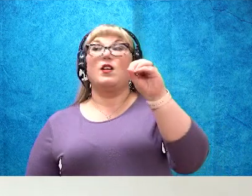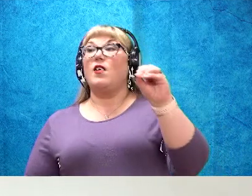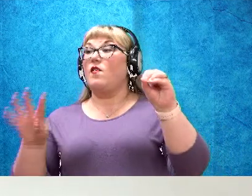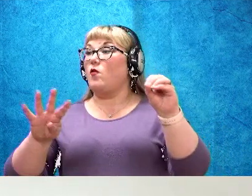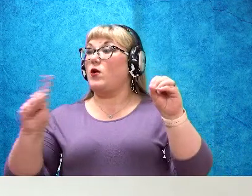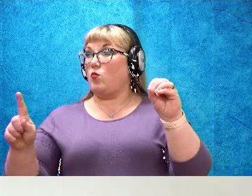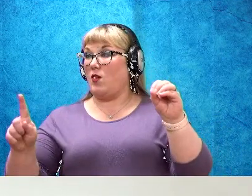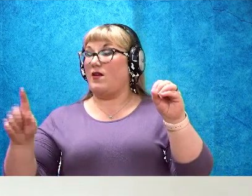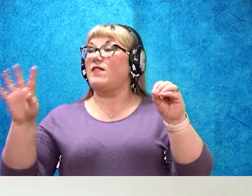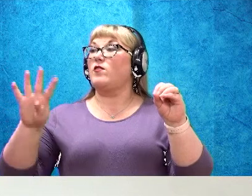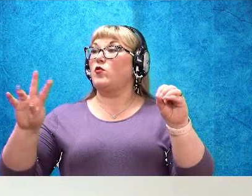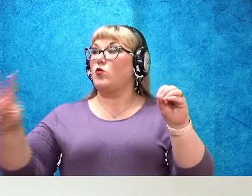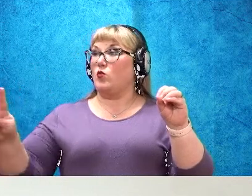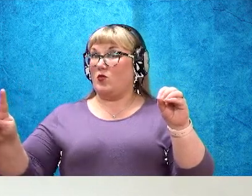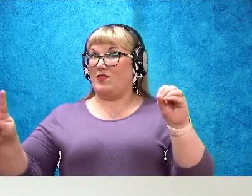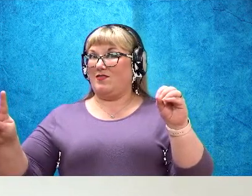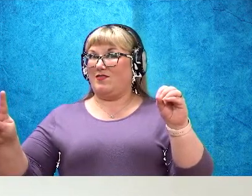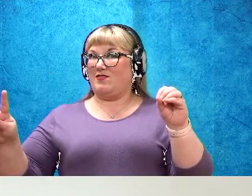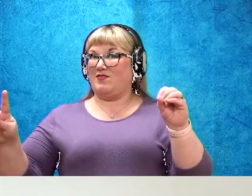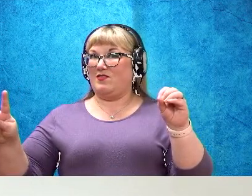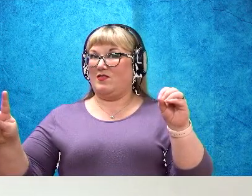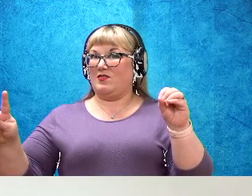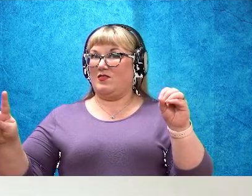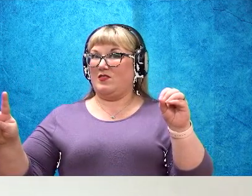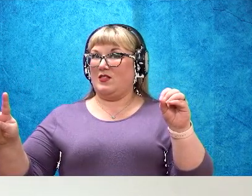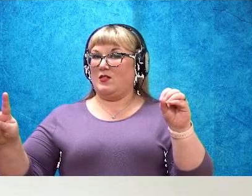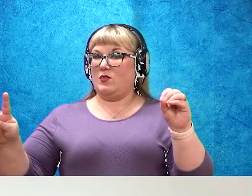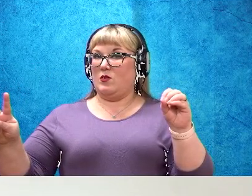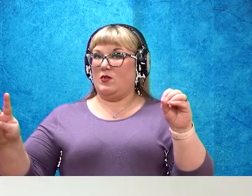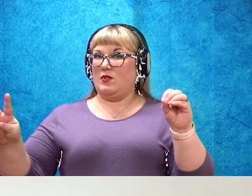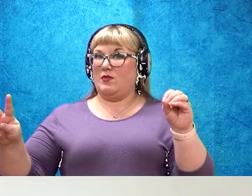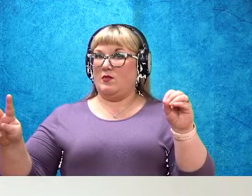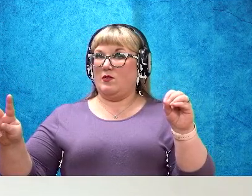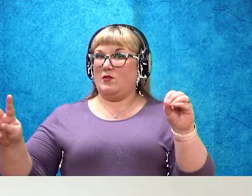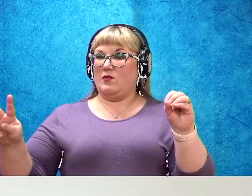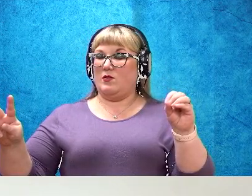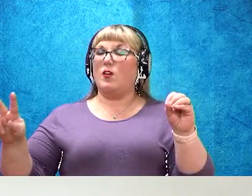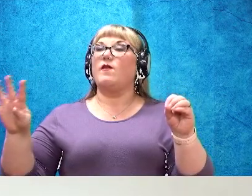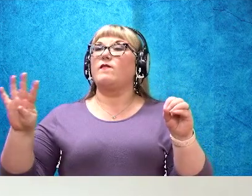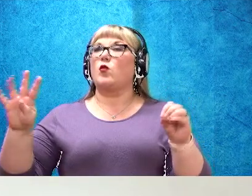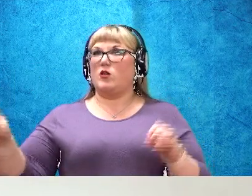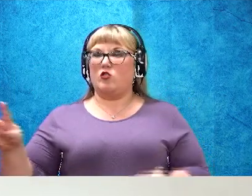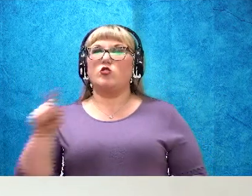41, 42. That shows 42.